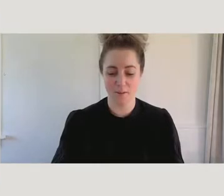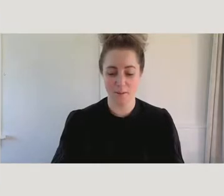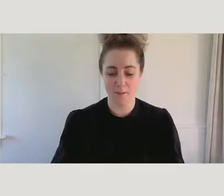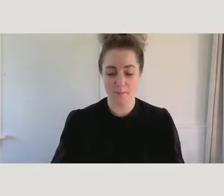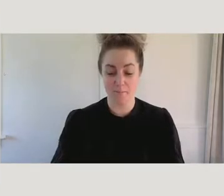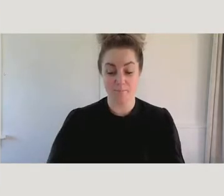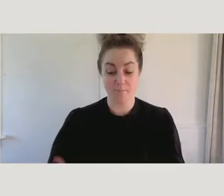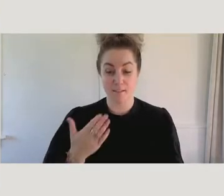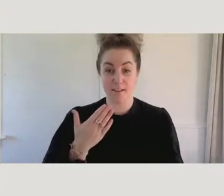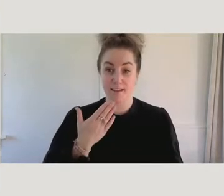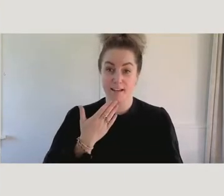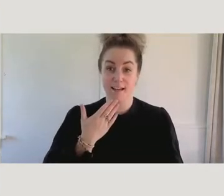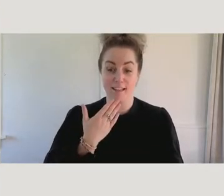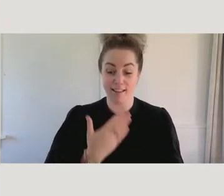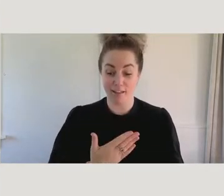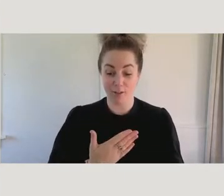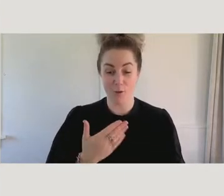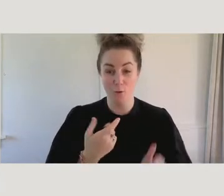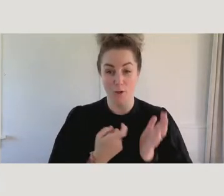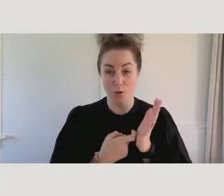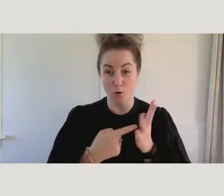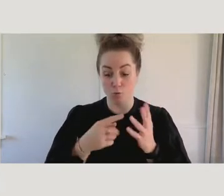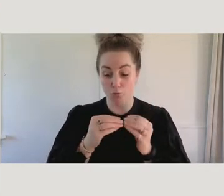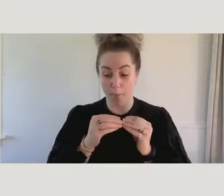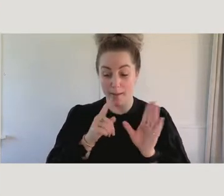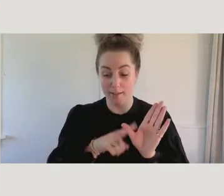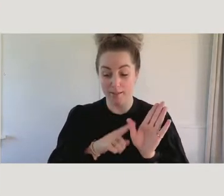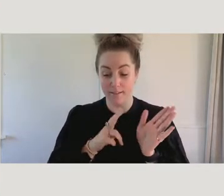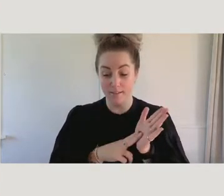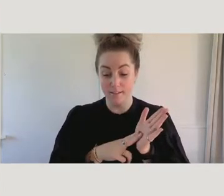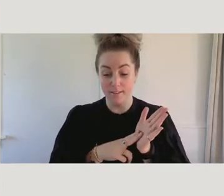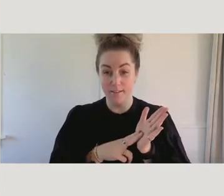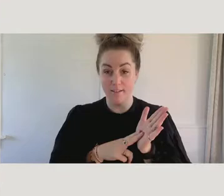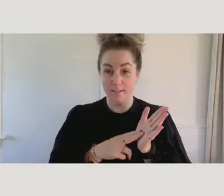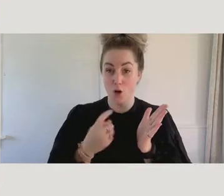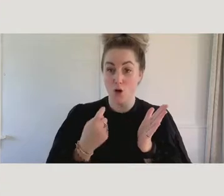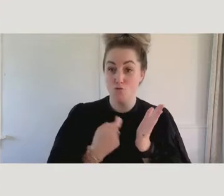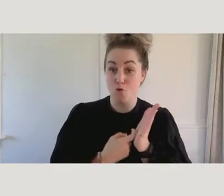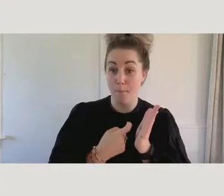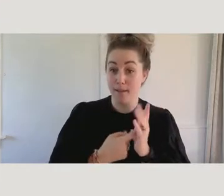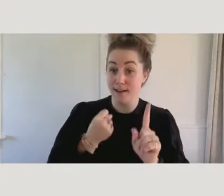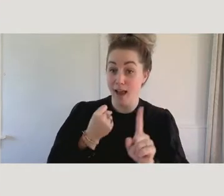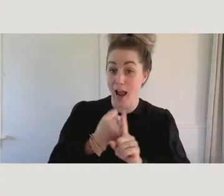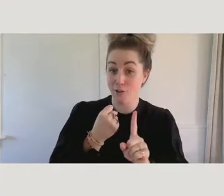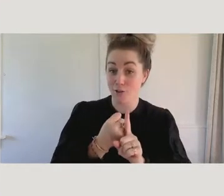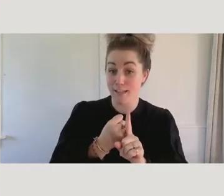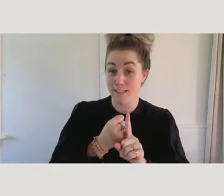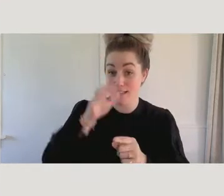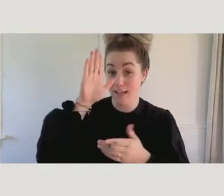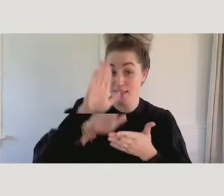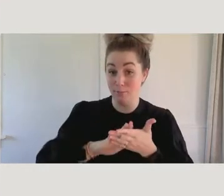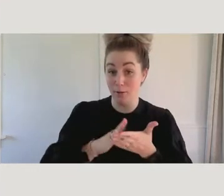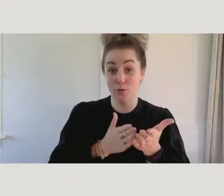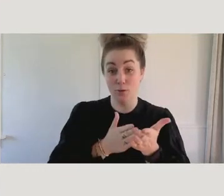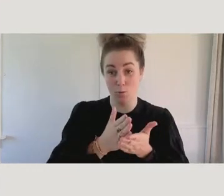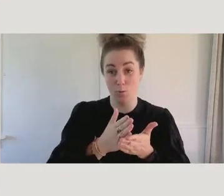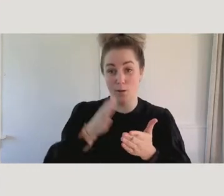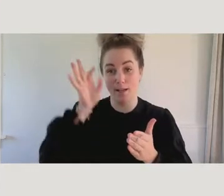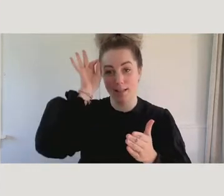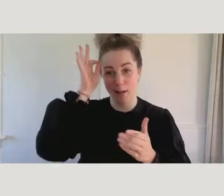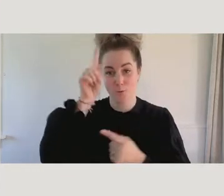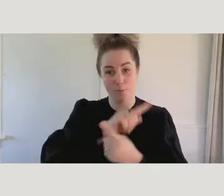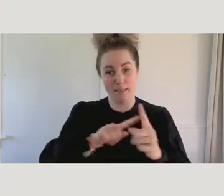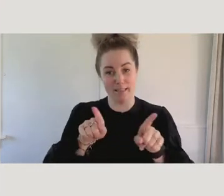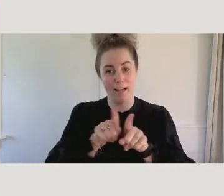thank you very much um Robin and she puts that agitating experience to youth at our council meeting which is